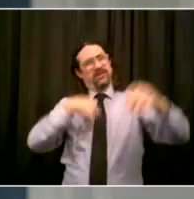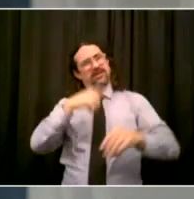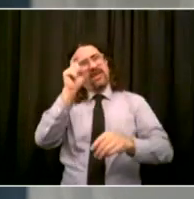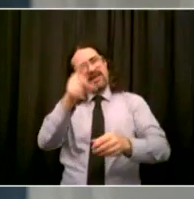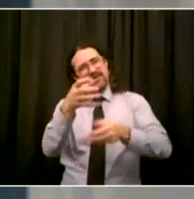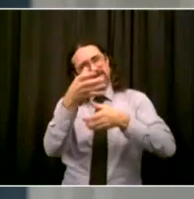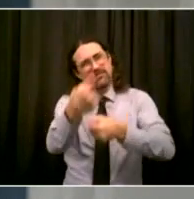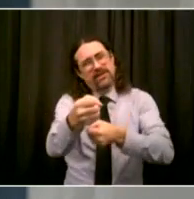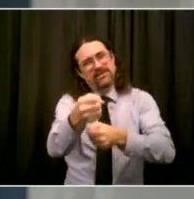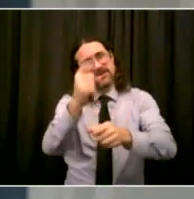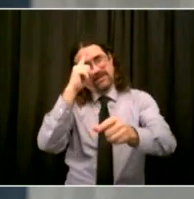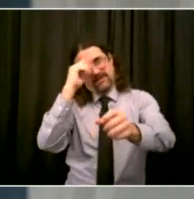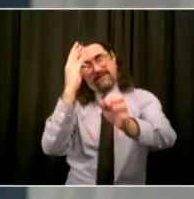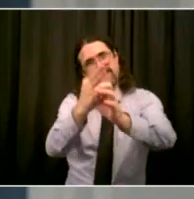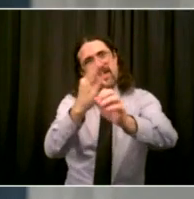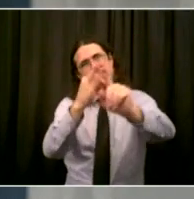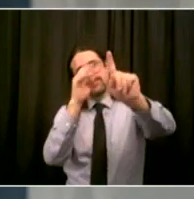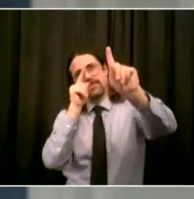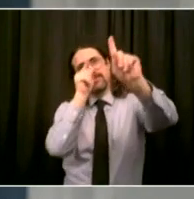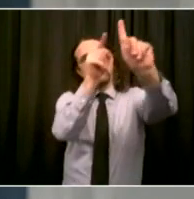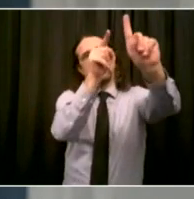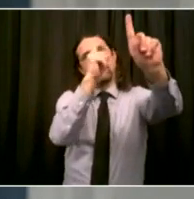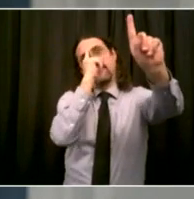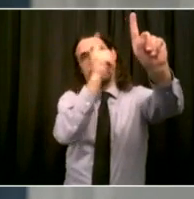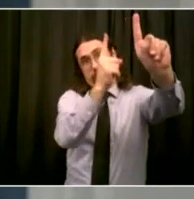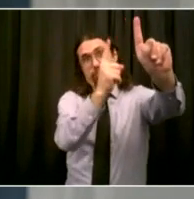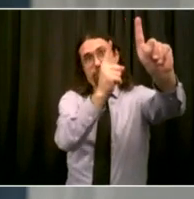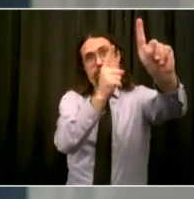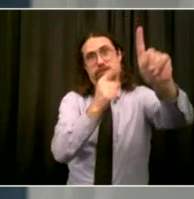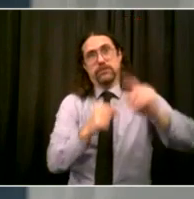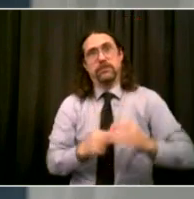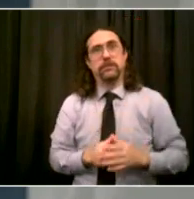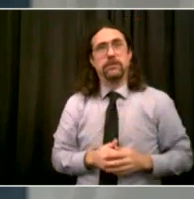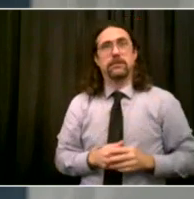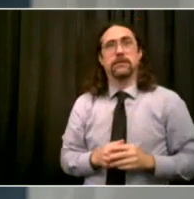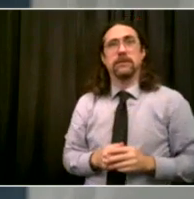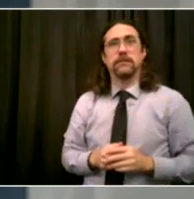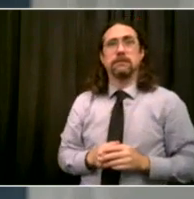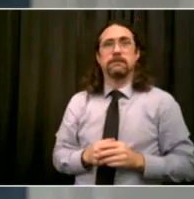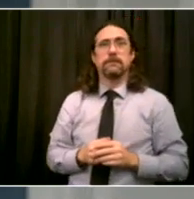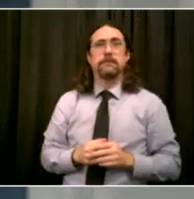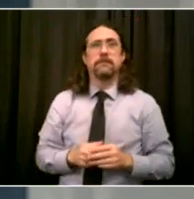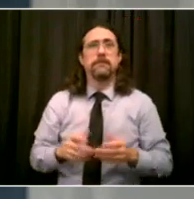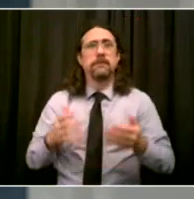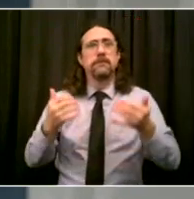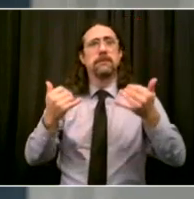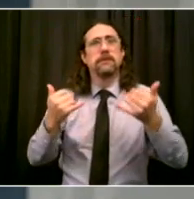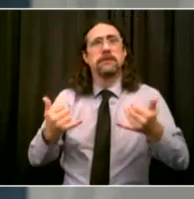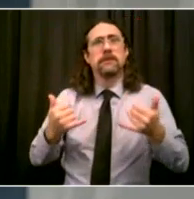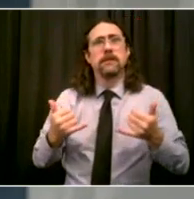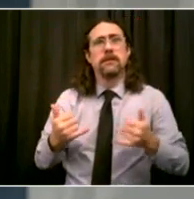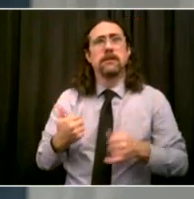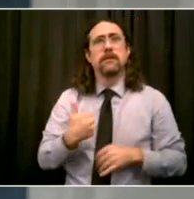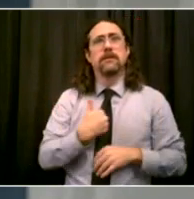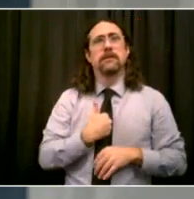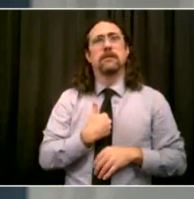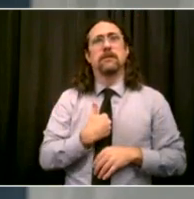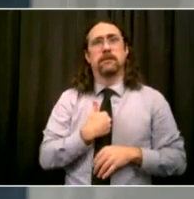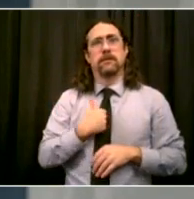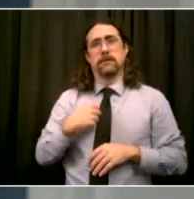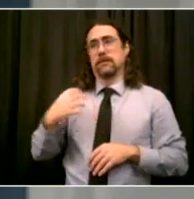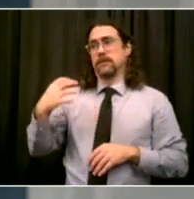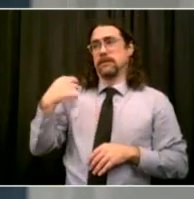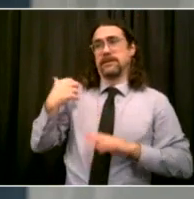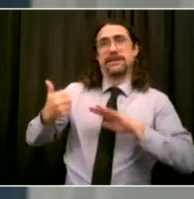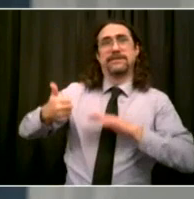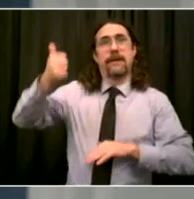highest ranking of patrol, it's overwhelming but truly humbling, and I'm very grateful to have this opportunity,